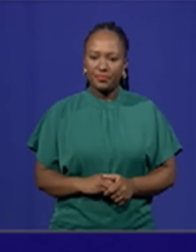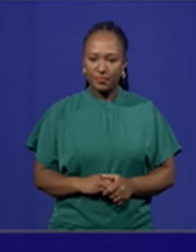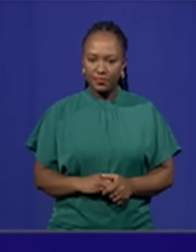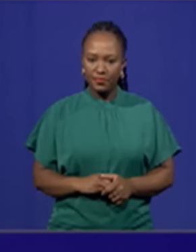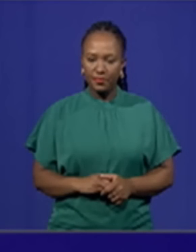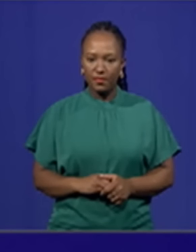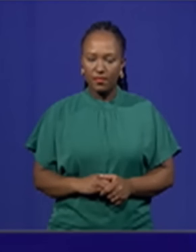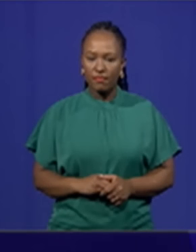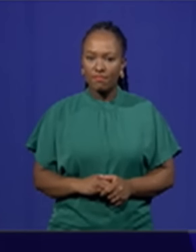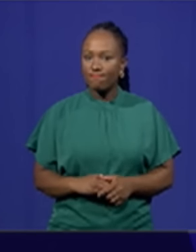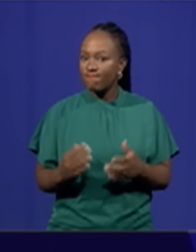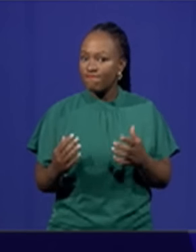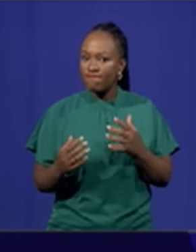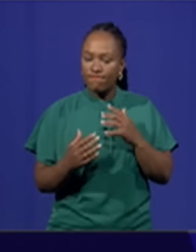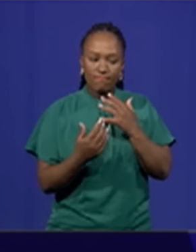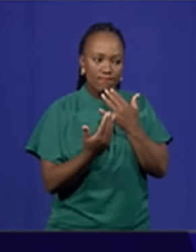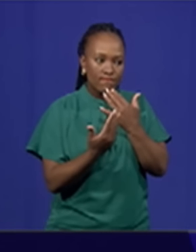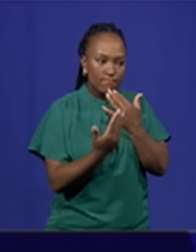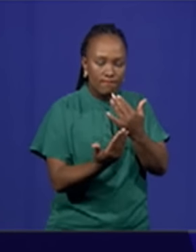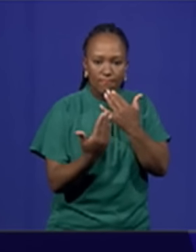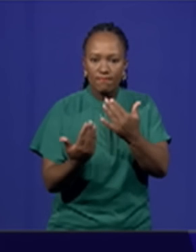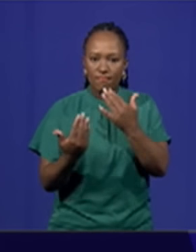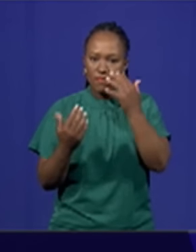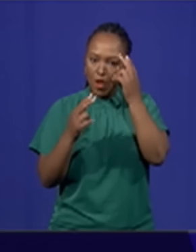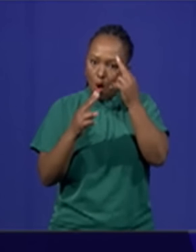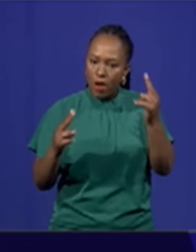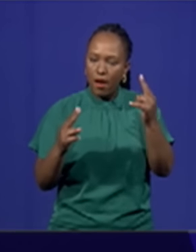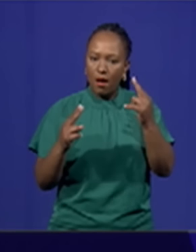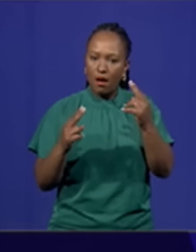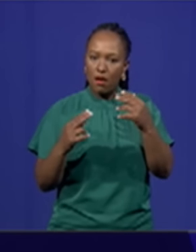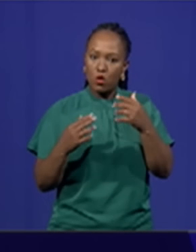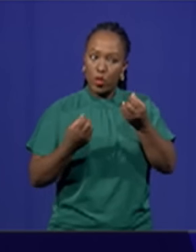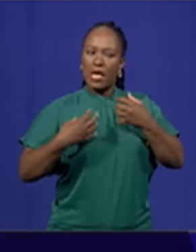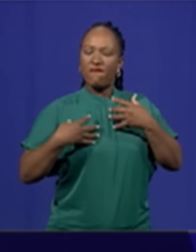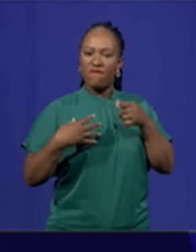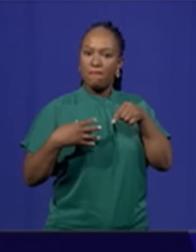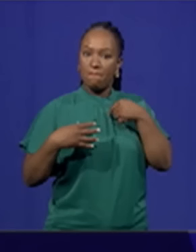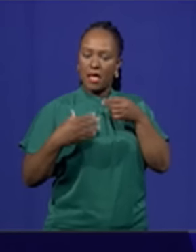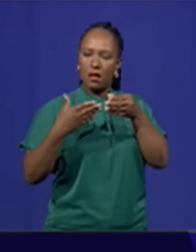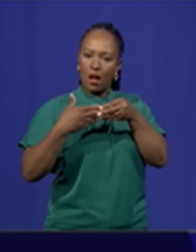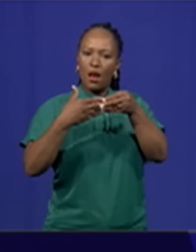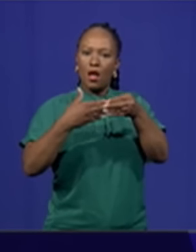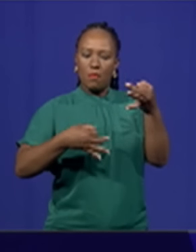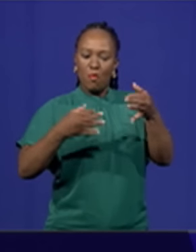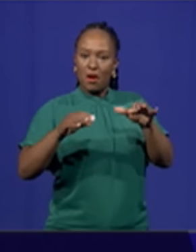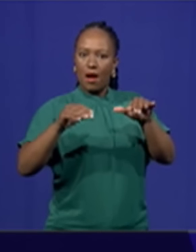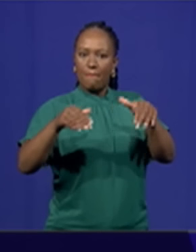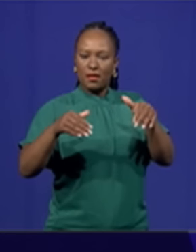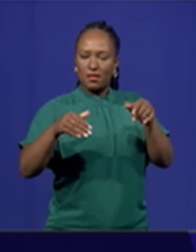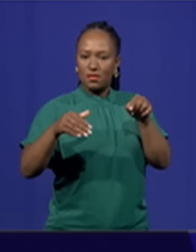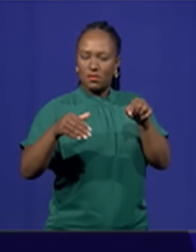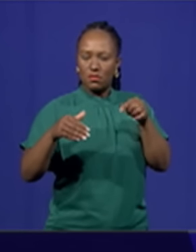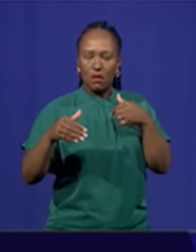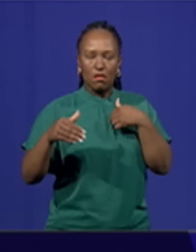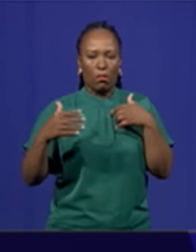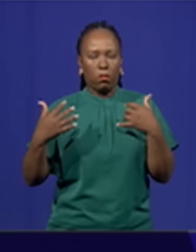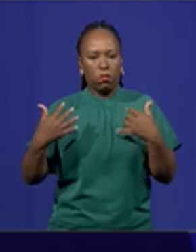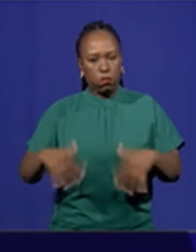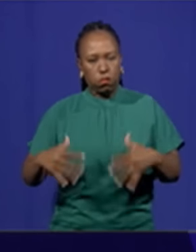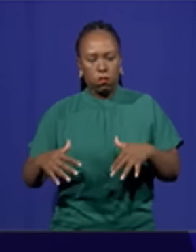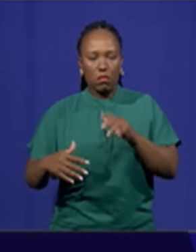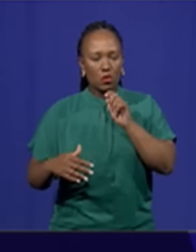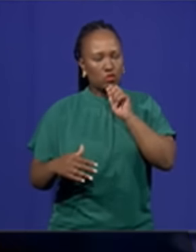Thank you for the honor of leading this great party. It truly has been the greatest